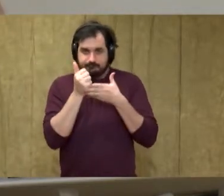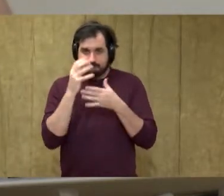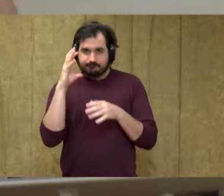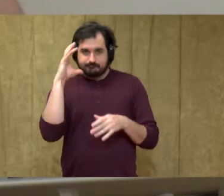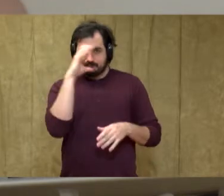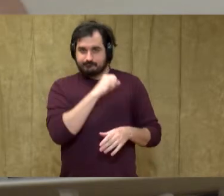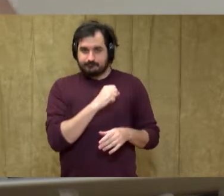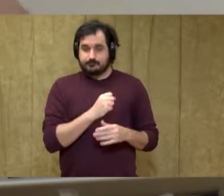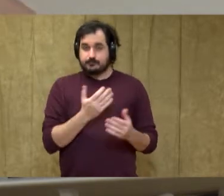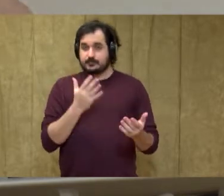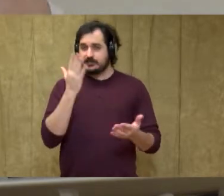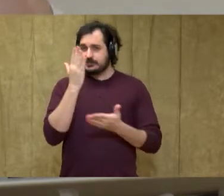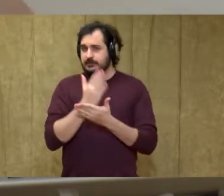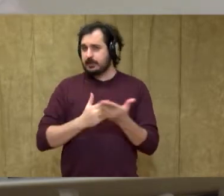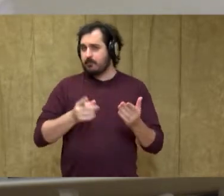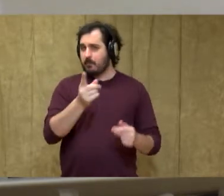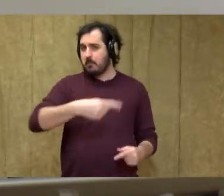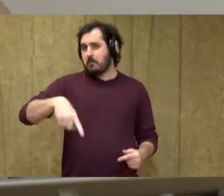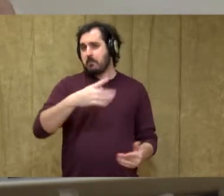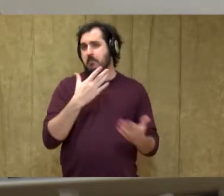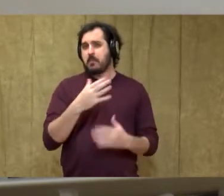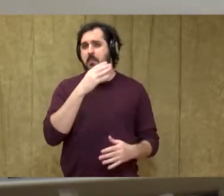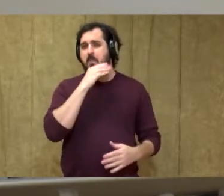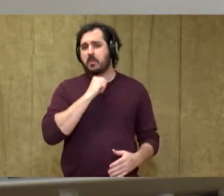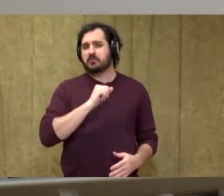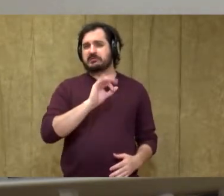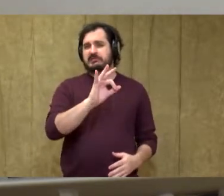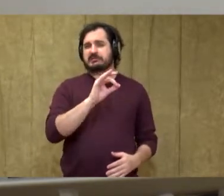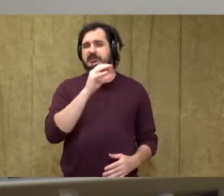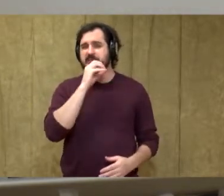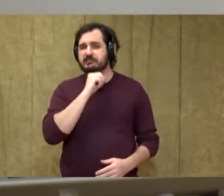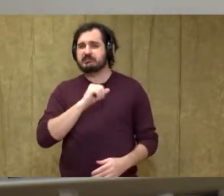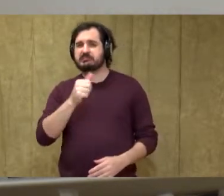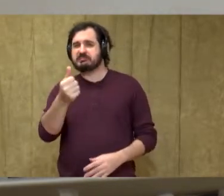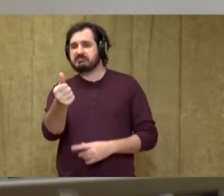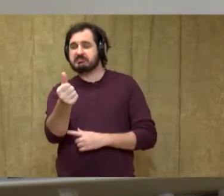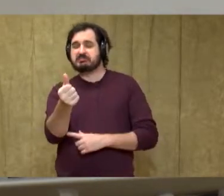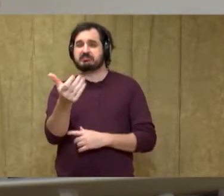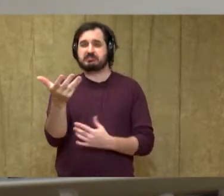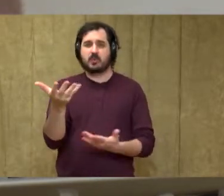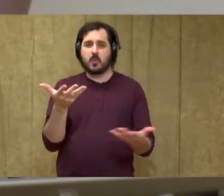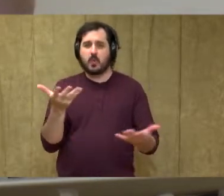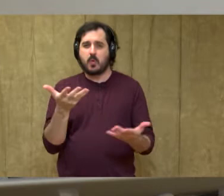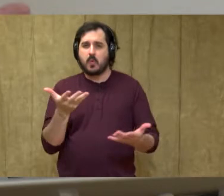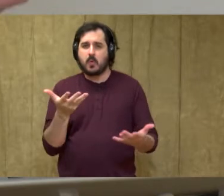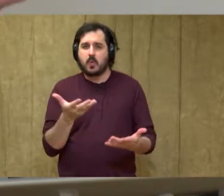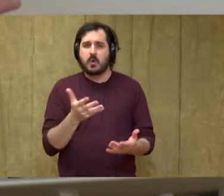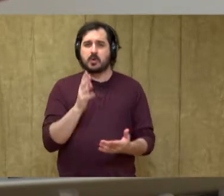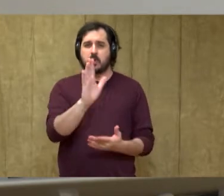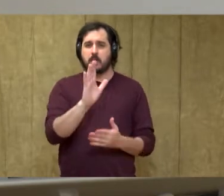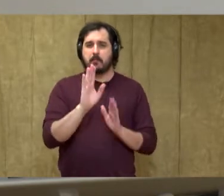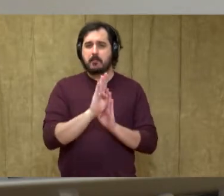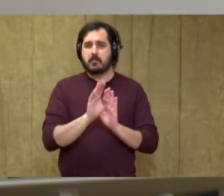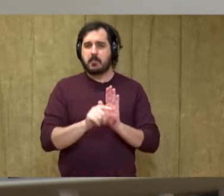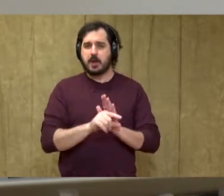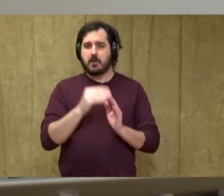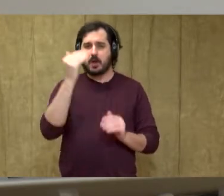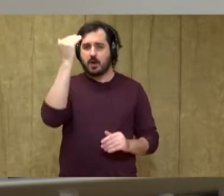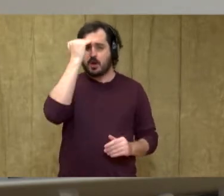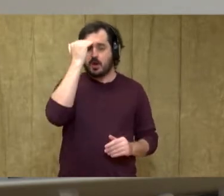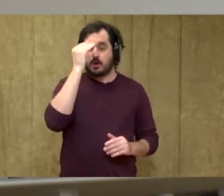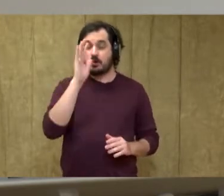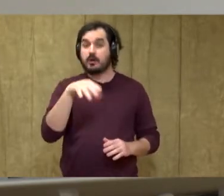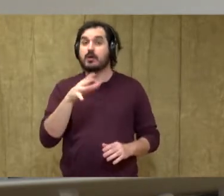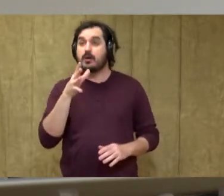to the table? And grandparents, parents, guardians, please share your background knowledge too while you're working with